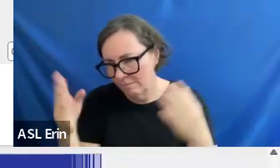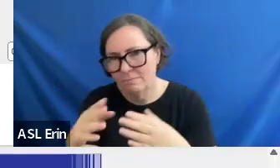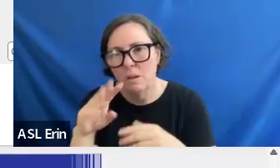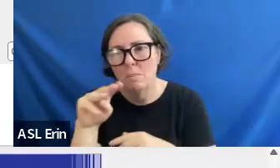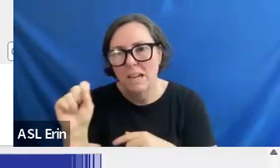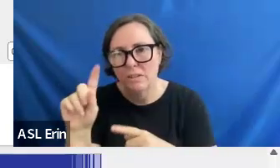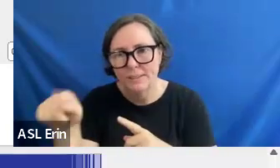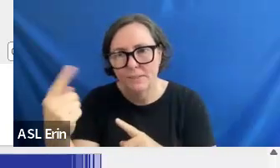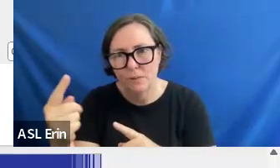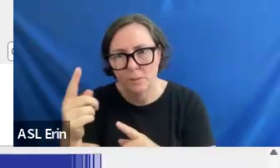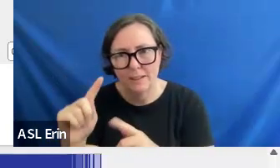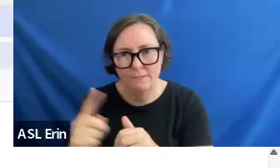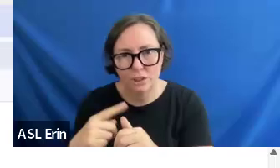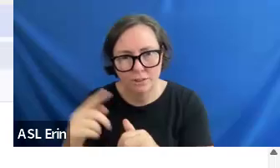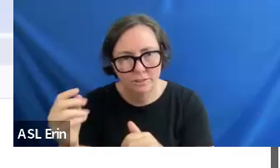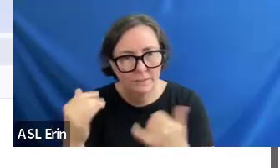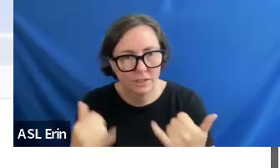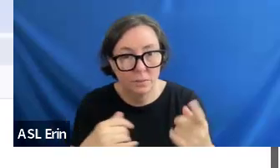Microsoft.